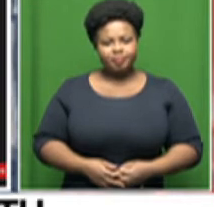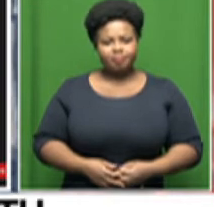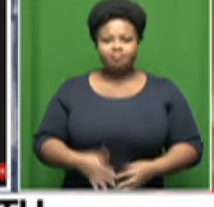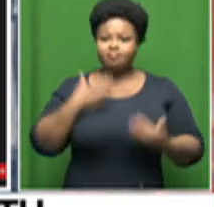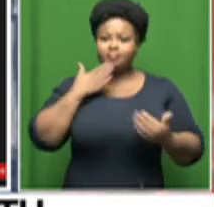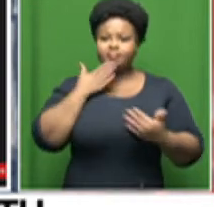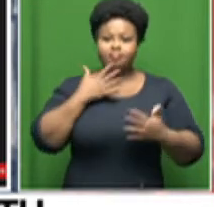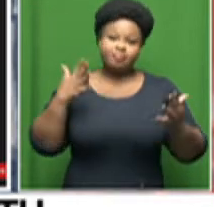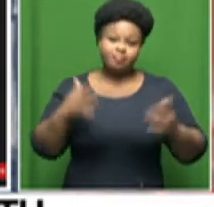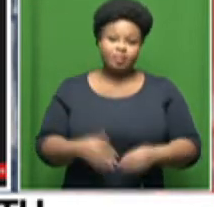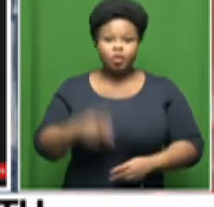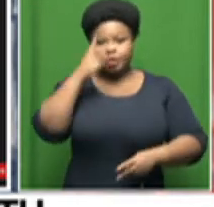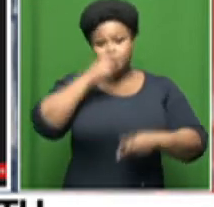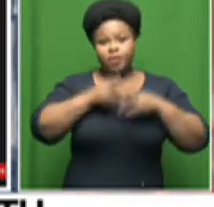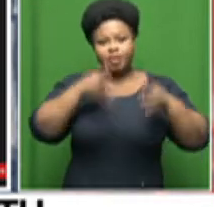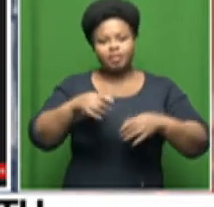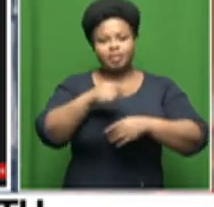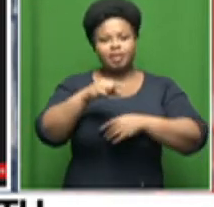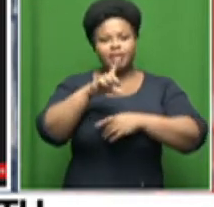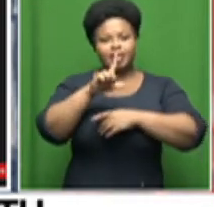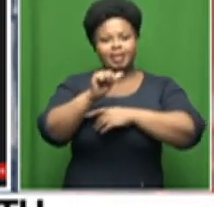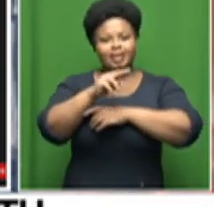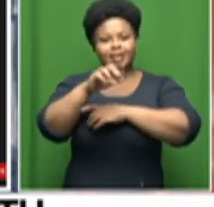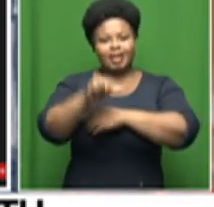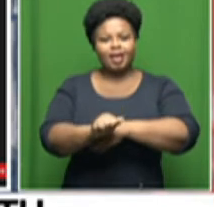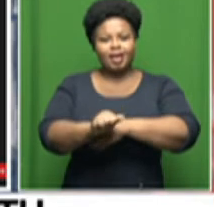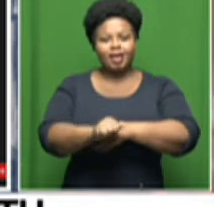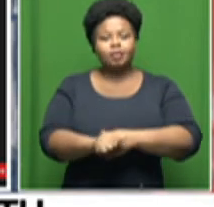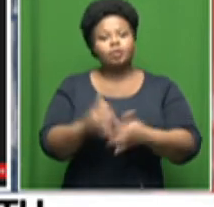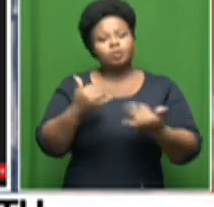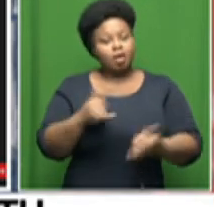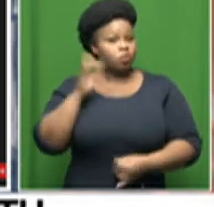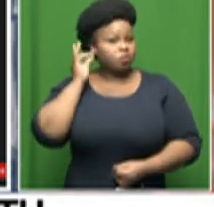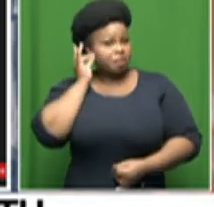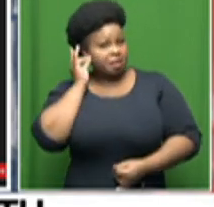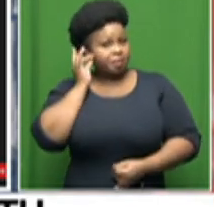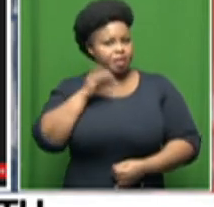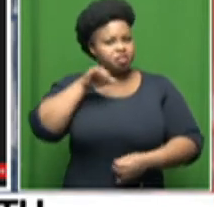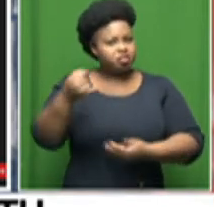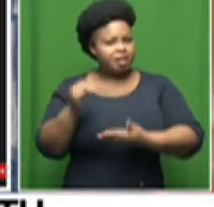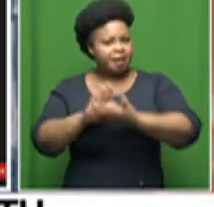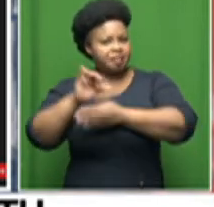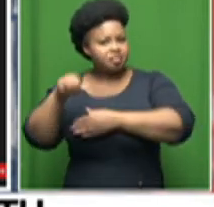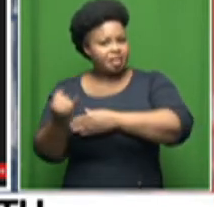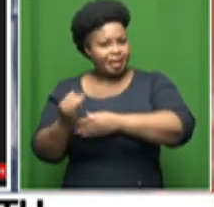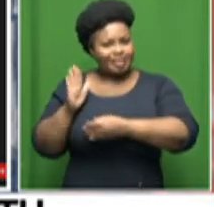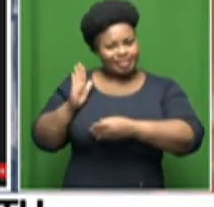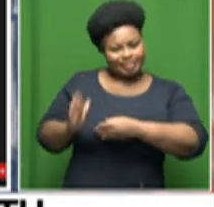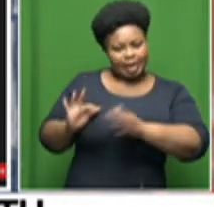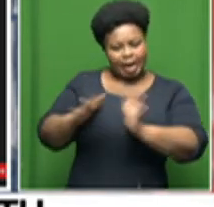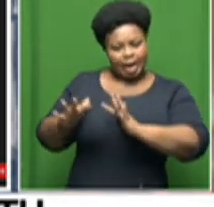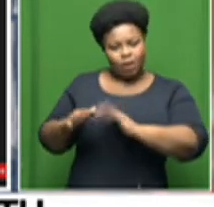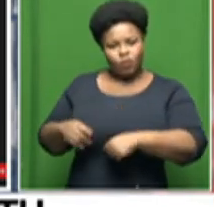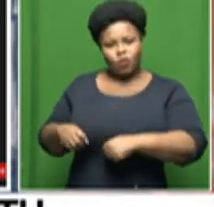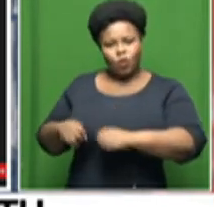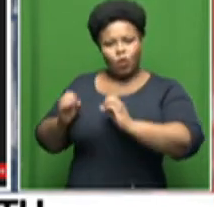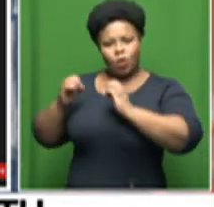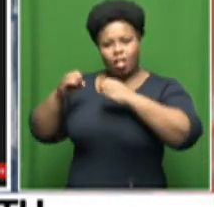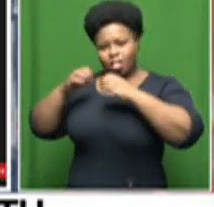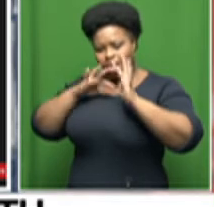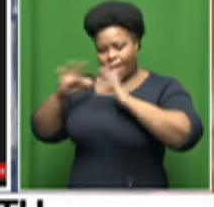very much, Professor Glenda Gray. You have now heard about the J&J aspect of the trials. We're going to ask